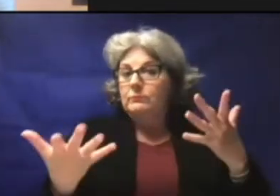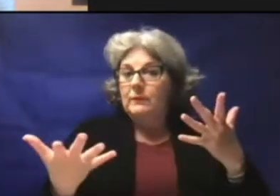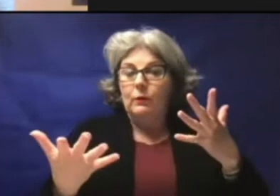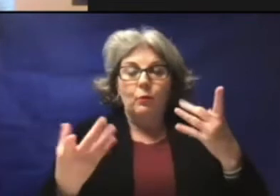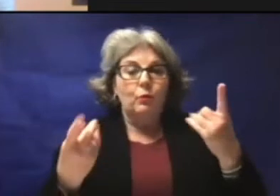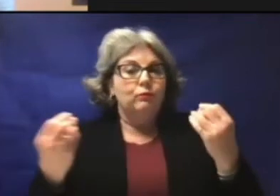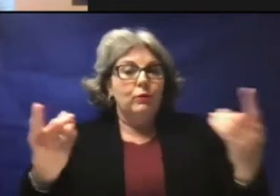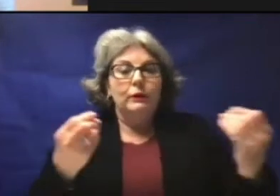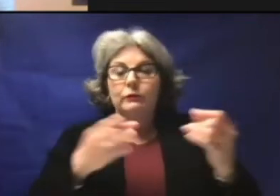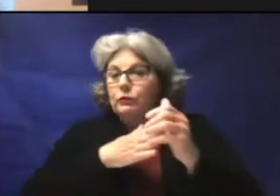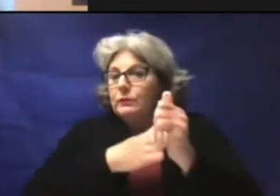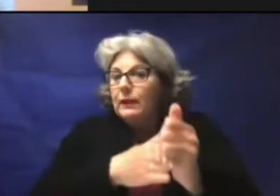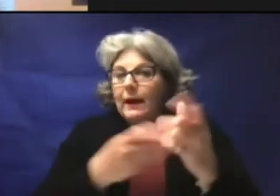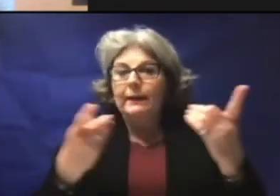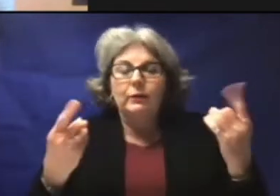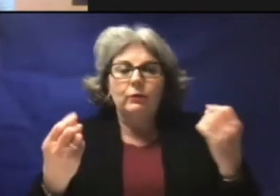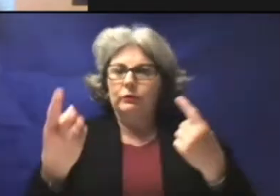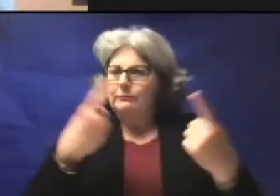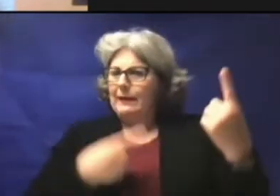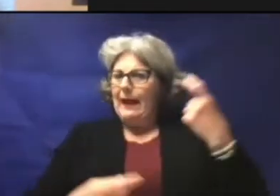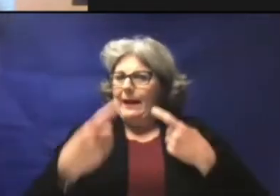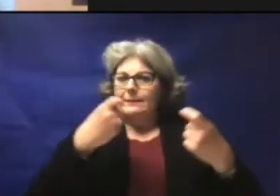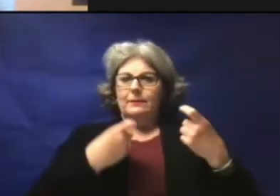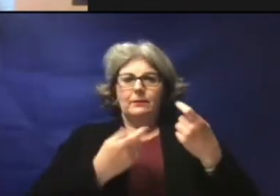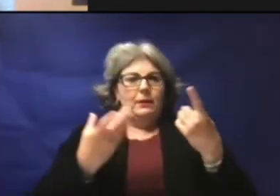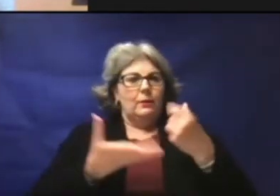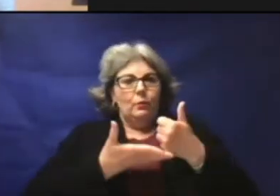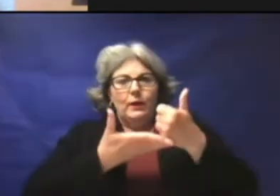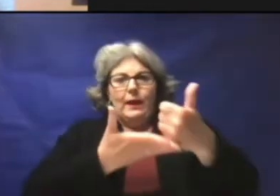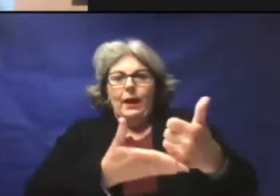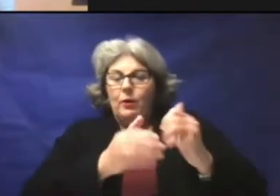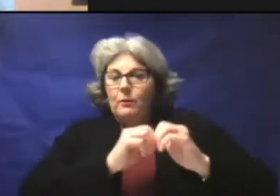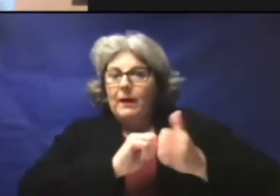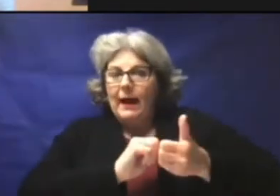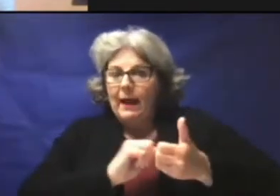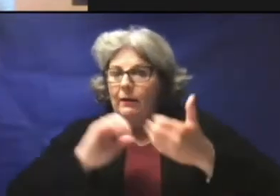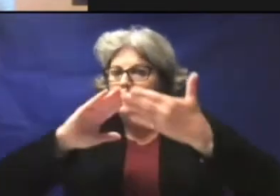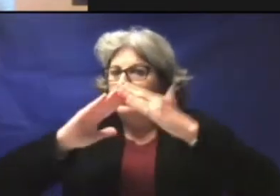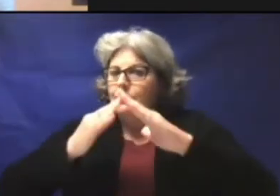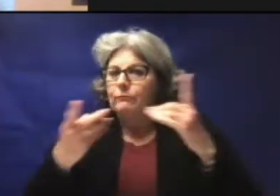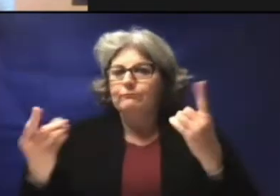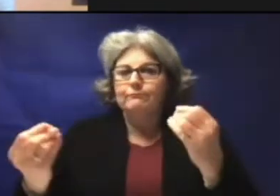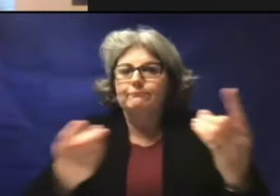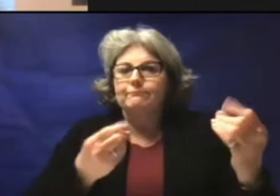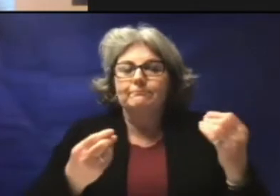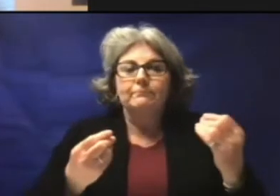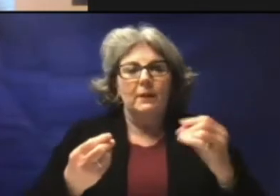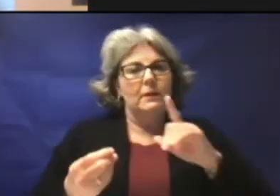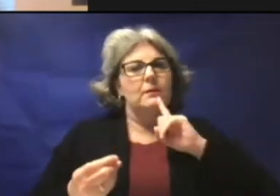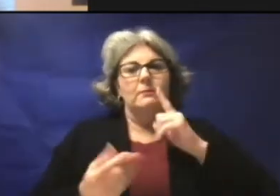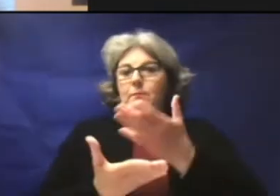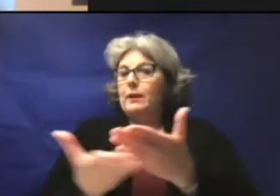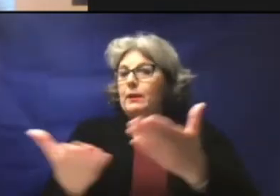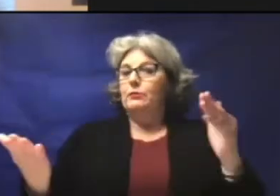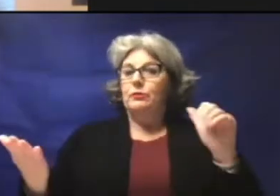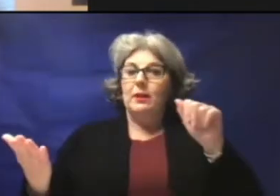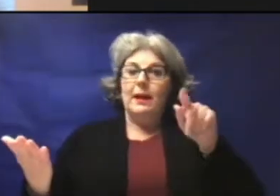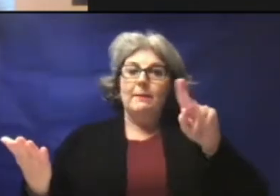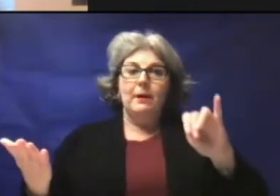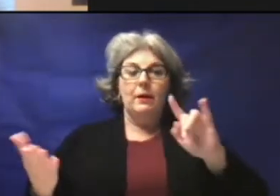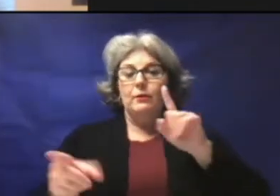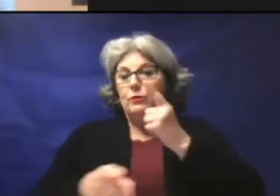guidance, or asking, what can we do to help you and the community? Just making sure we get the